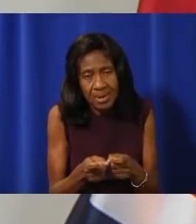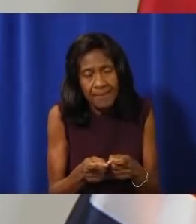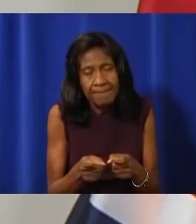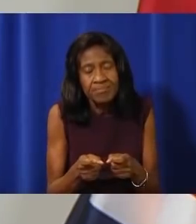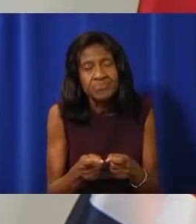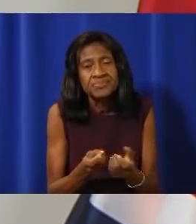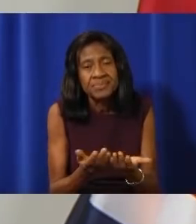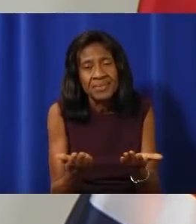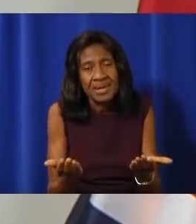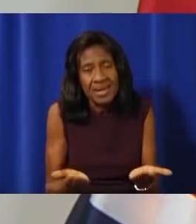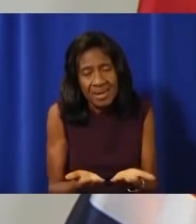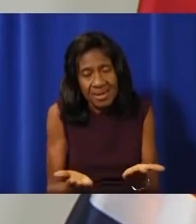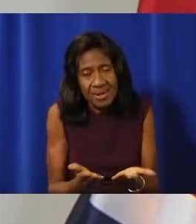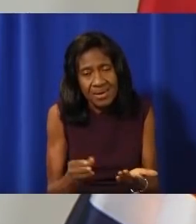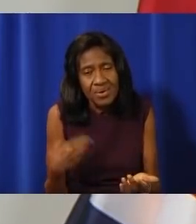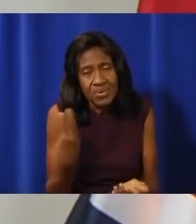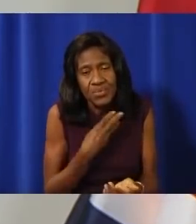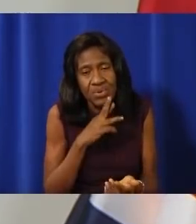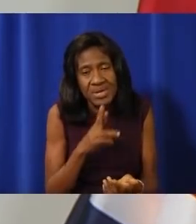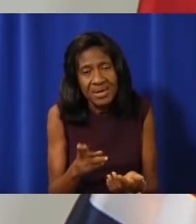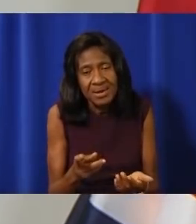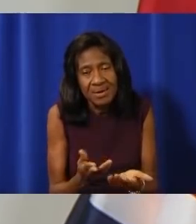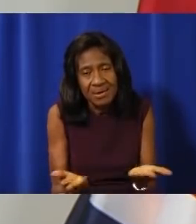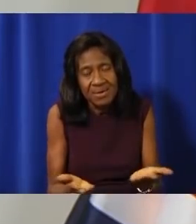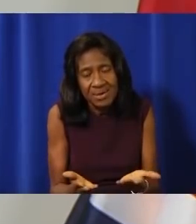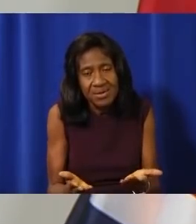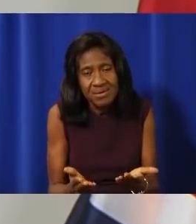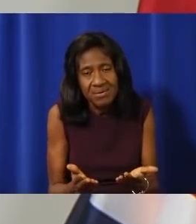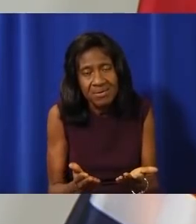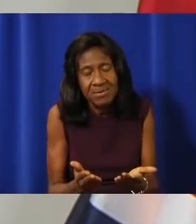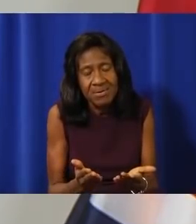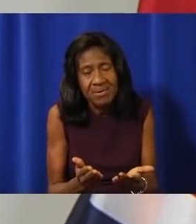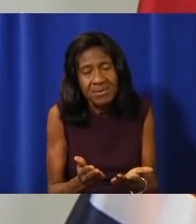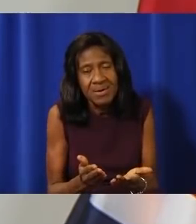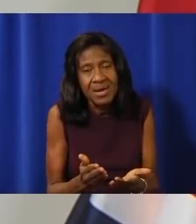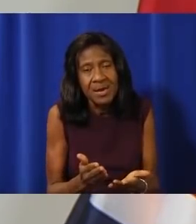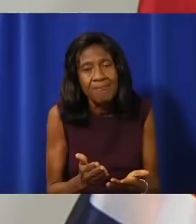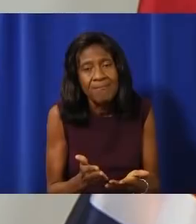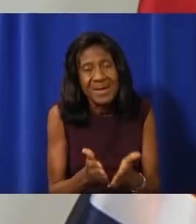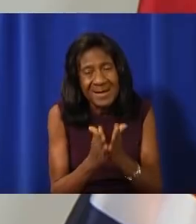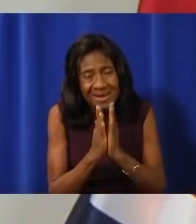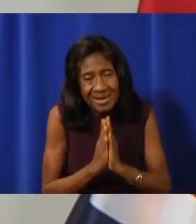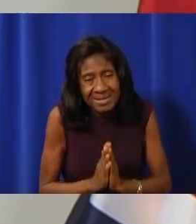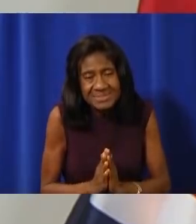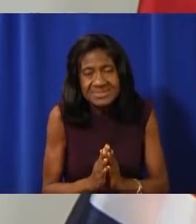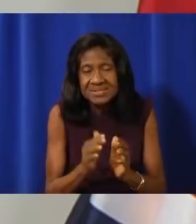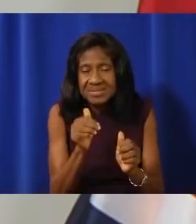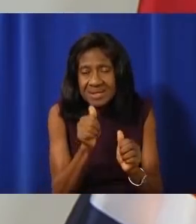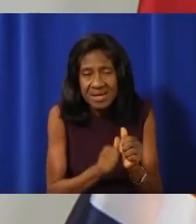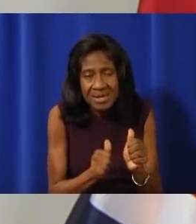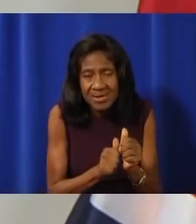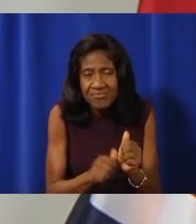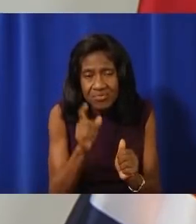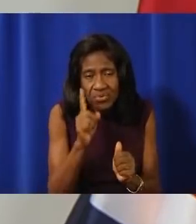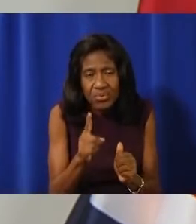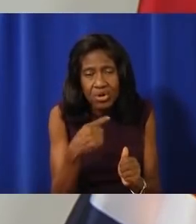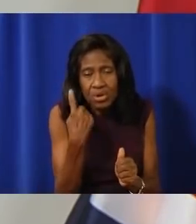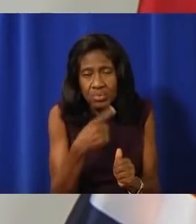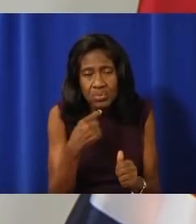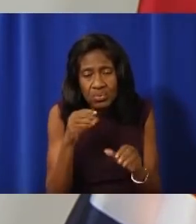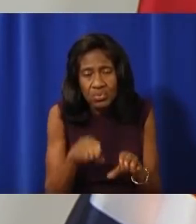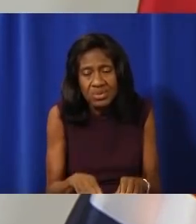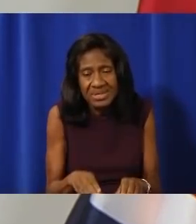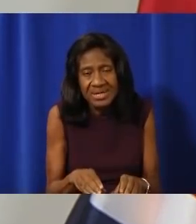evening, wholeheartedly appealing to each and every one of you who is eligible to get vaccinated